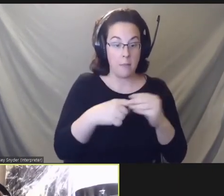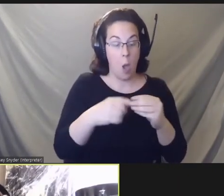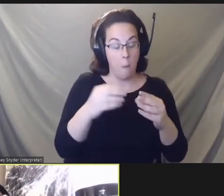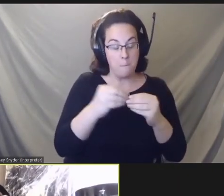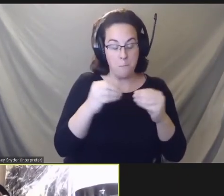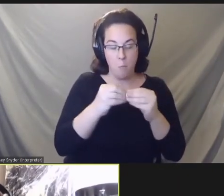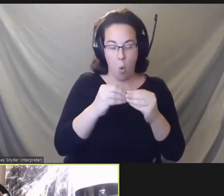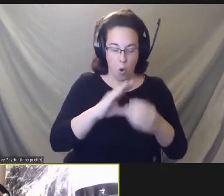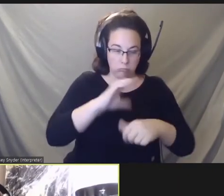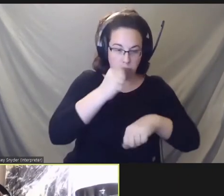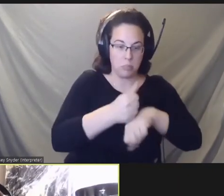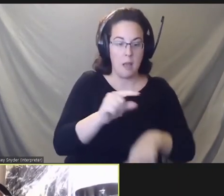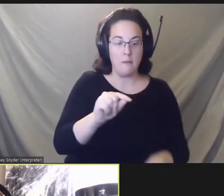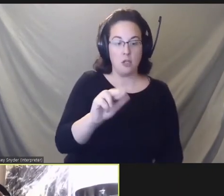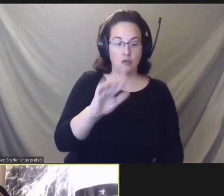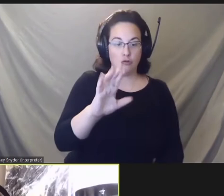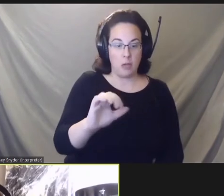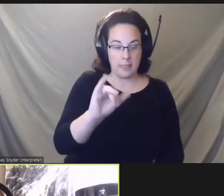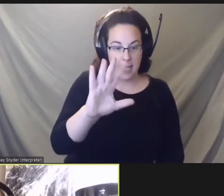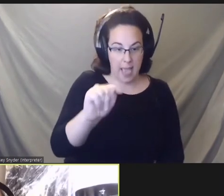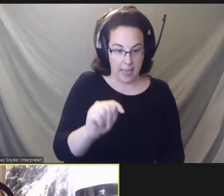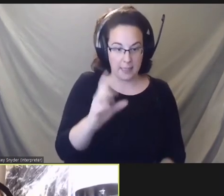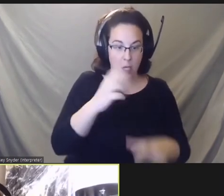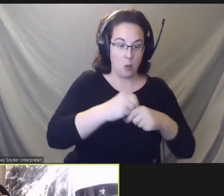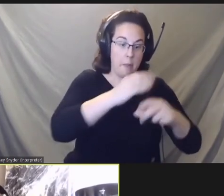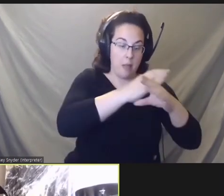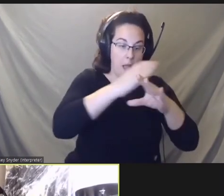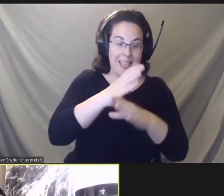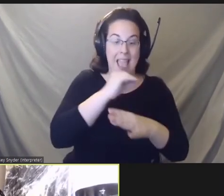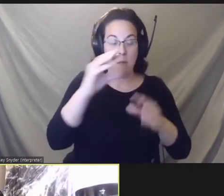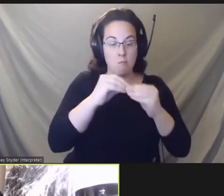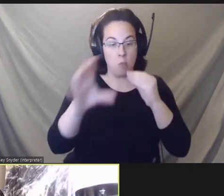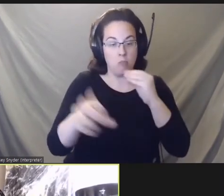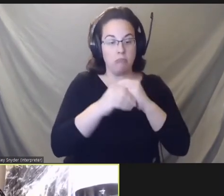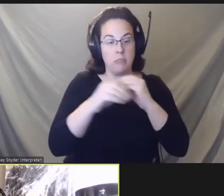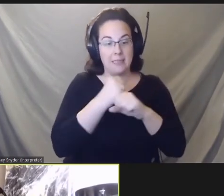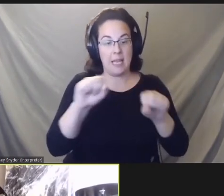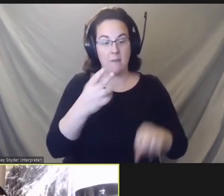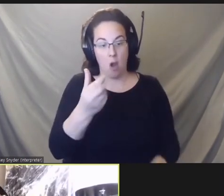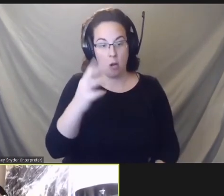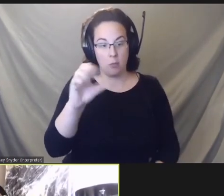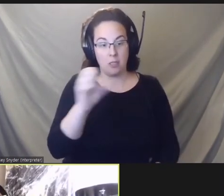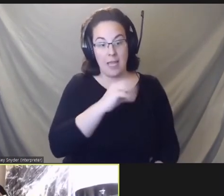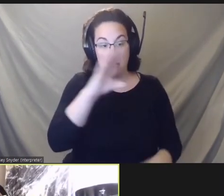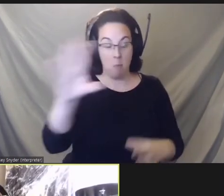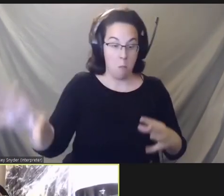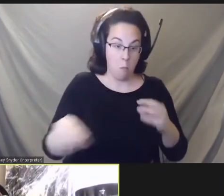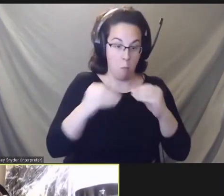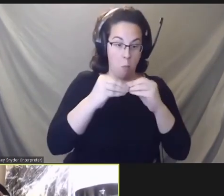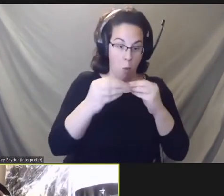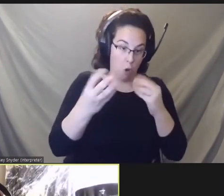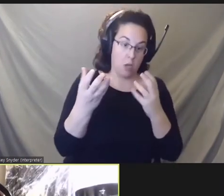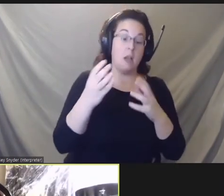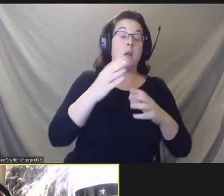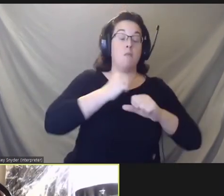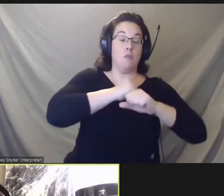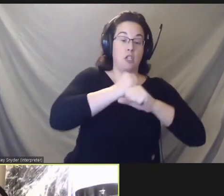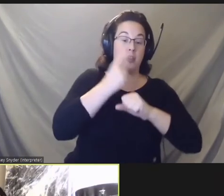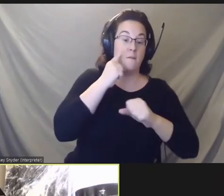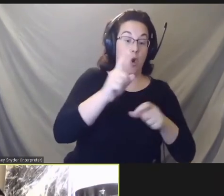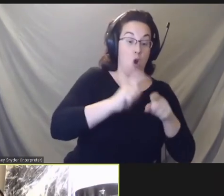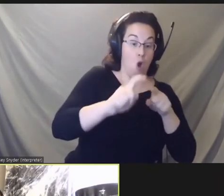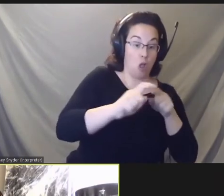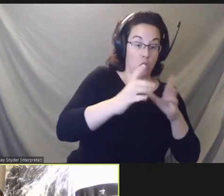TRACE Act, including additional blocking and related safe harbors, as well as further protection for both callers and